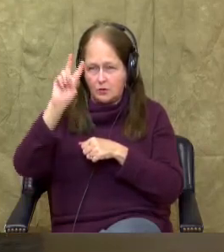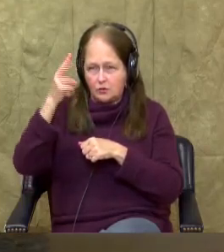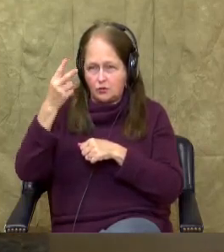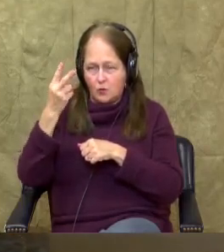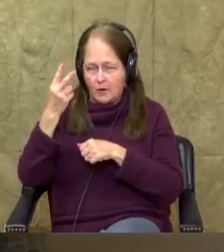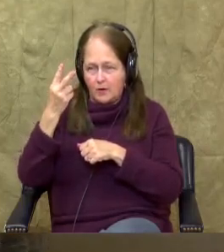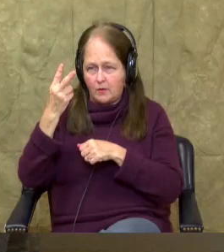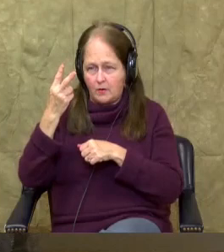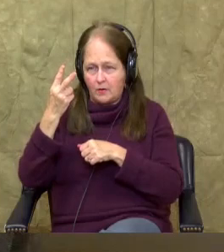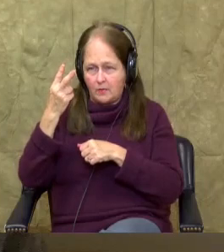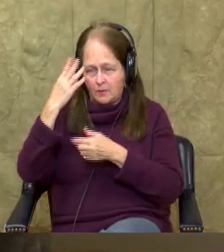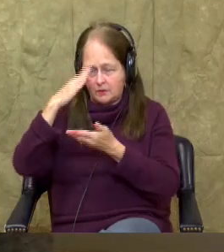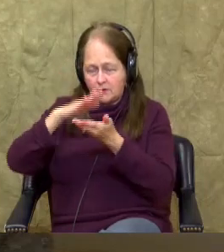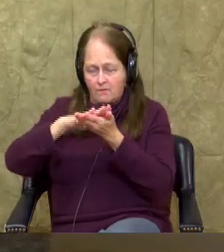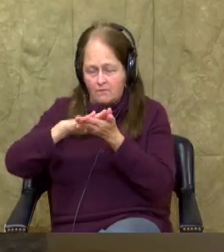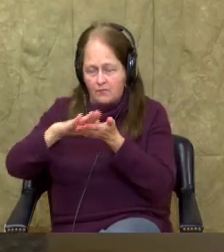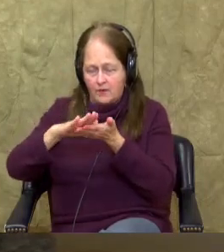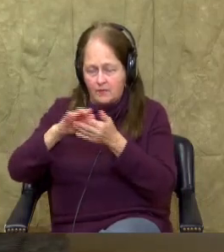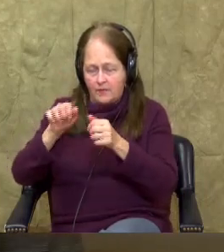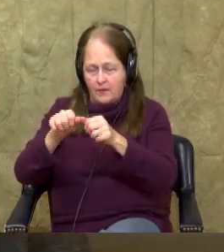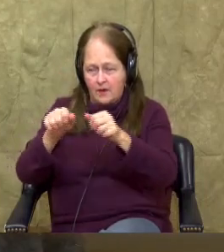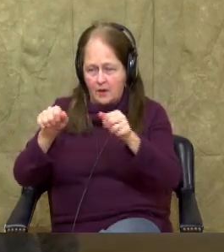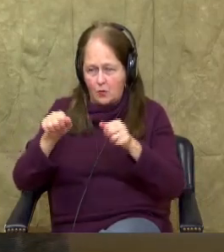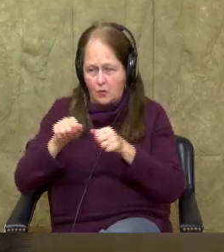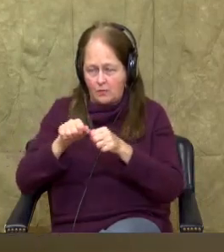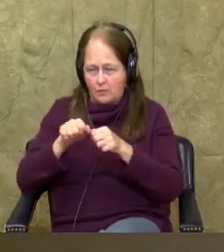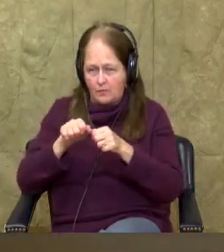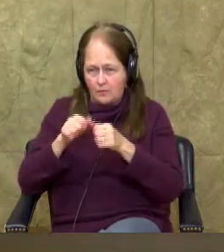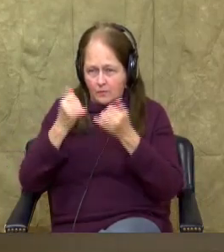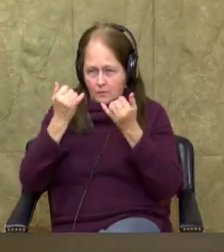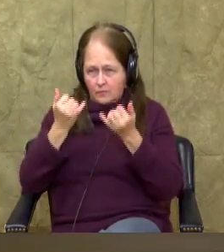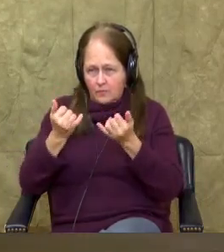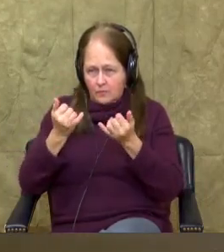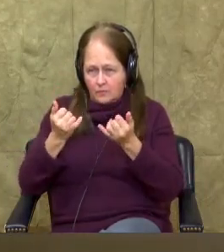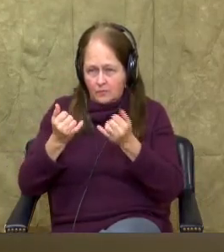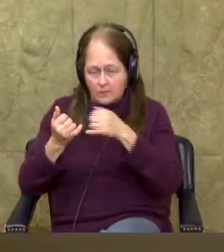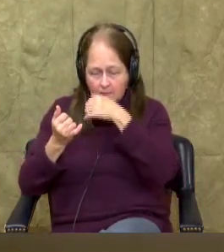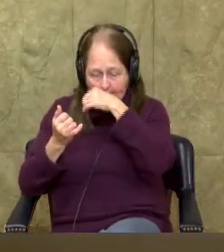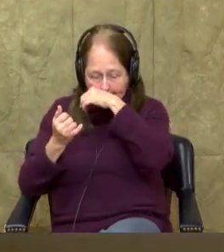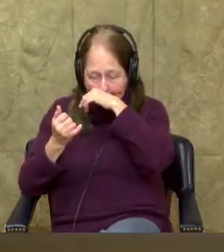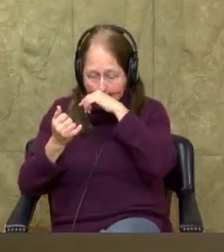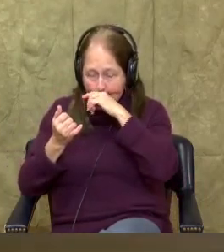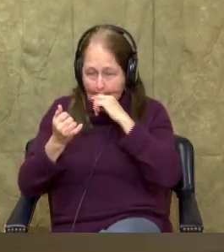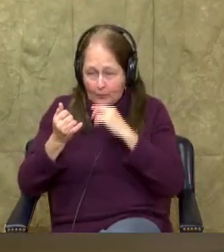squared because it's flat. It's just the area. But now